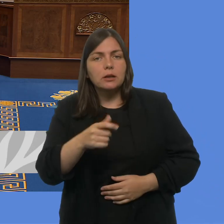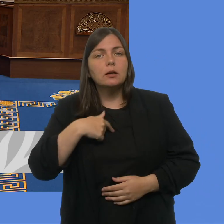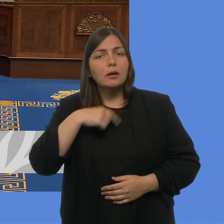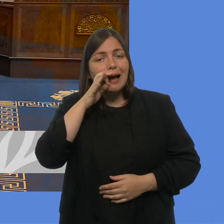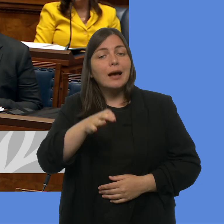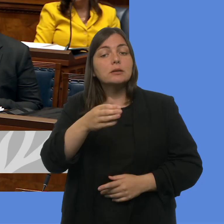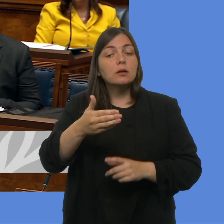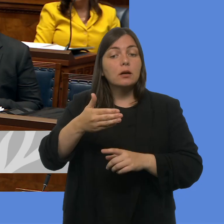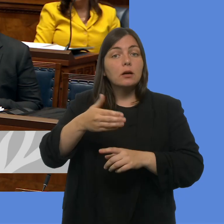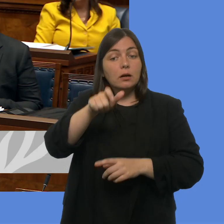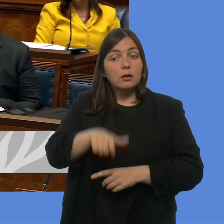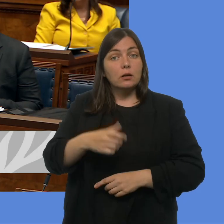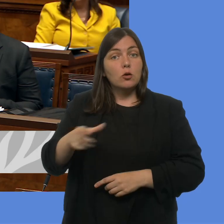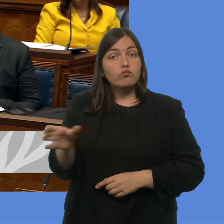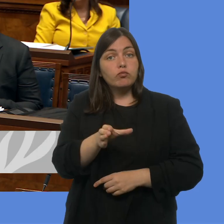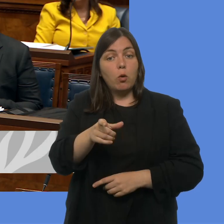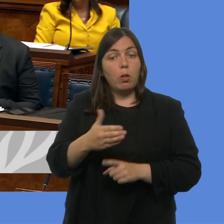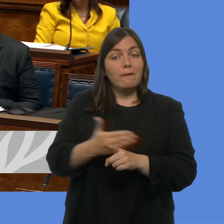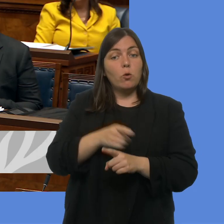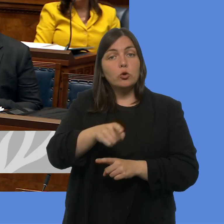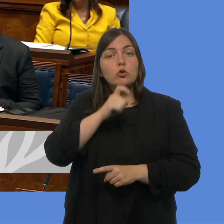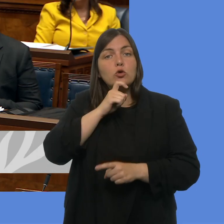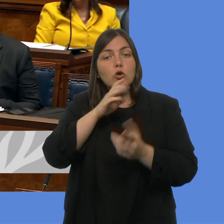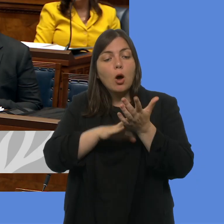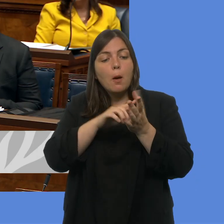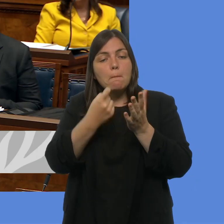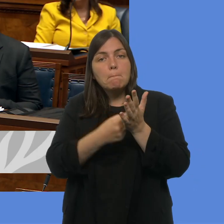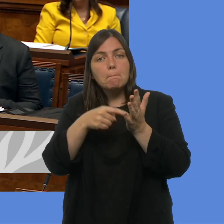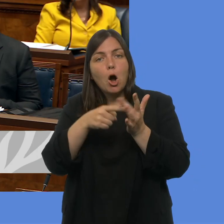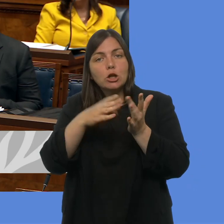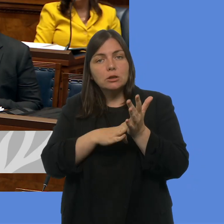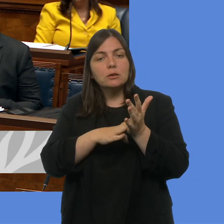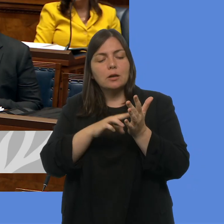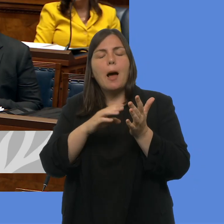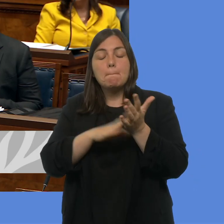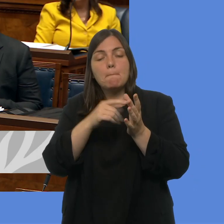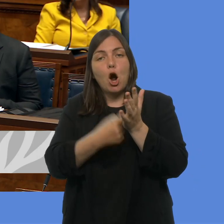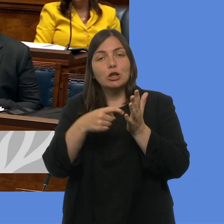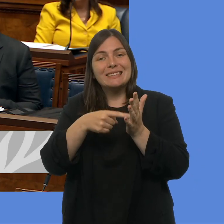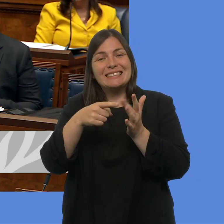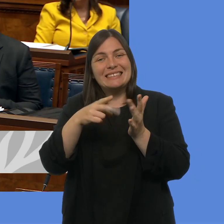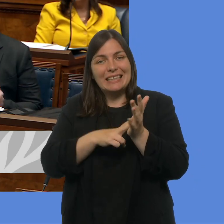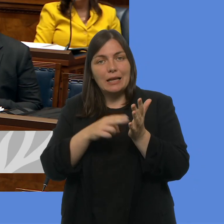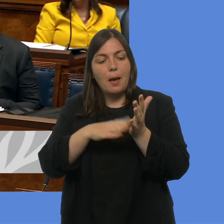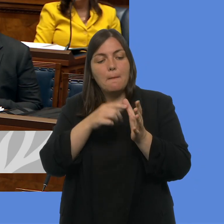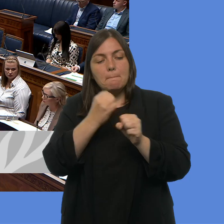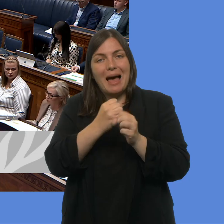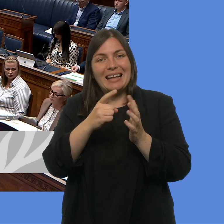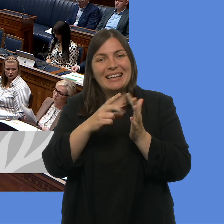that we should abolish the absurd differential between the First Minister's titles and return to something more like